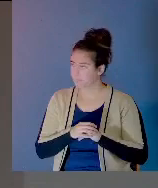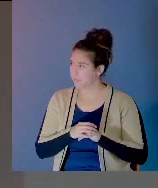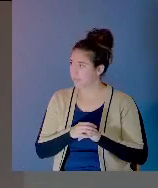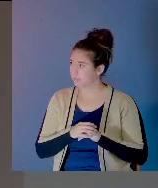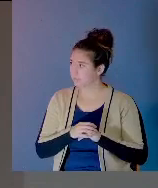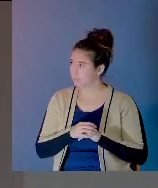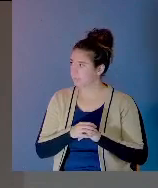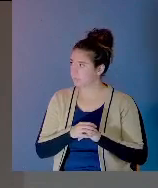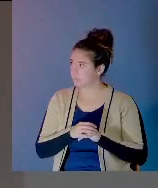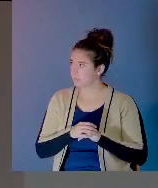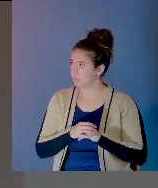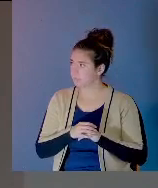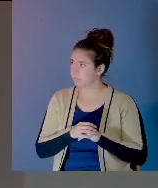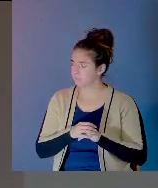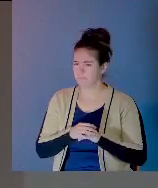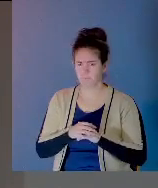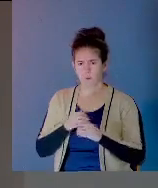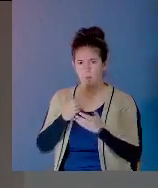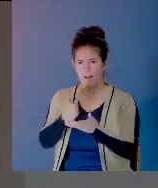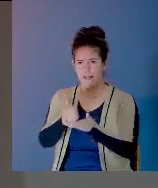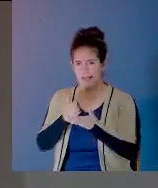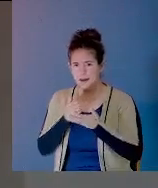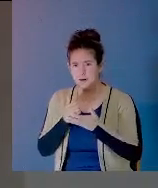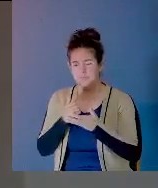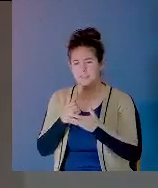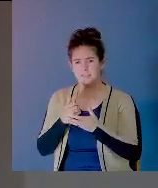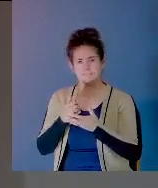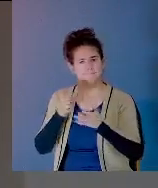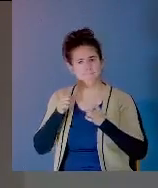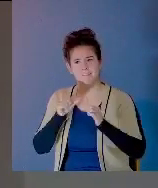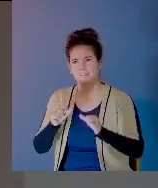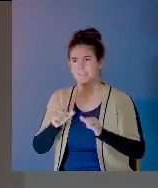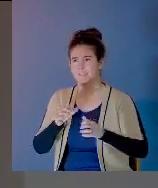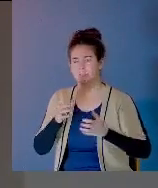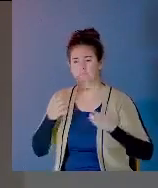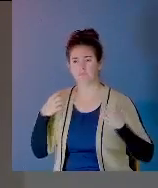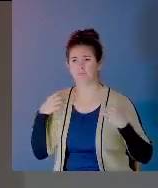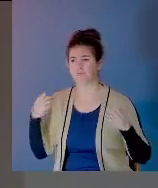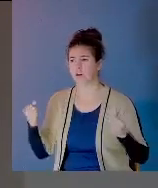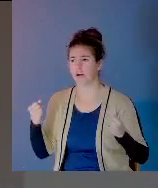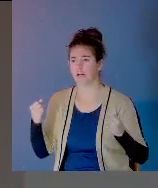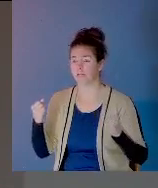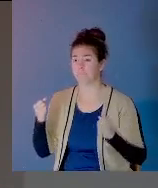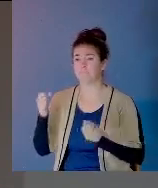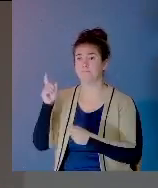strength of the Lord. I thank you, Father, mm-hmm. with all my heart.